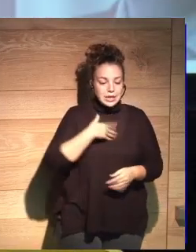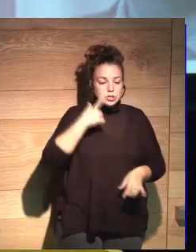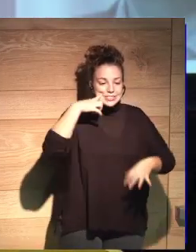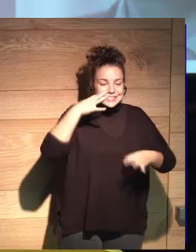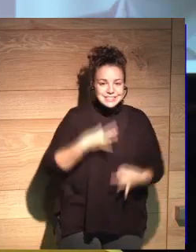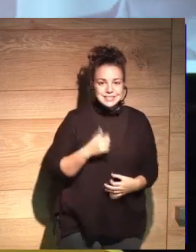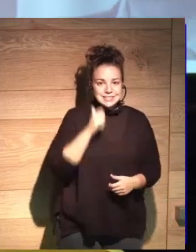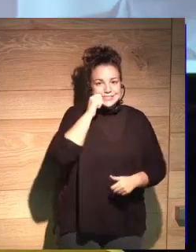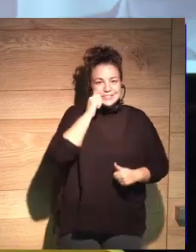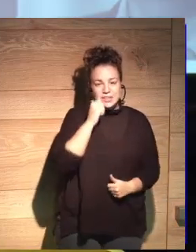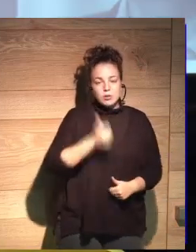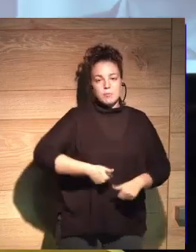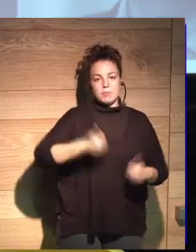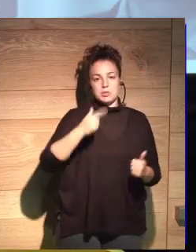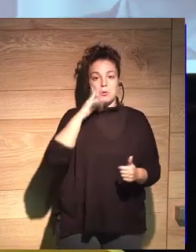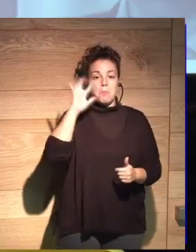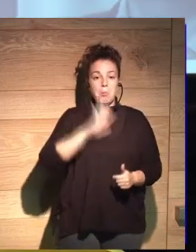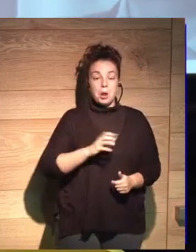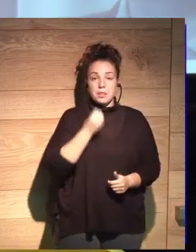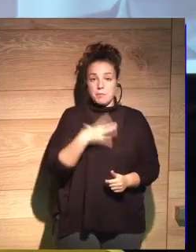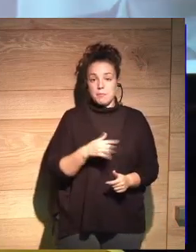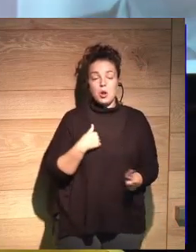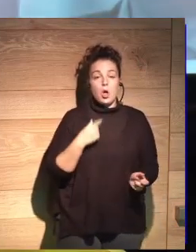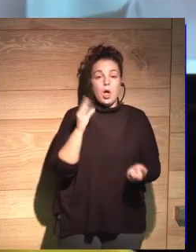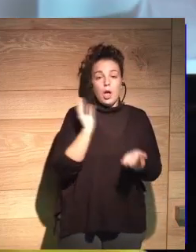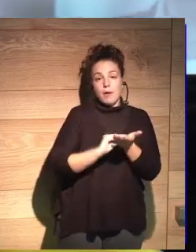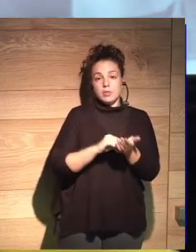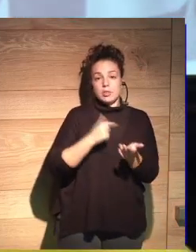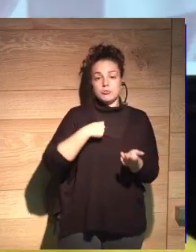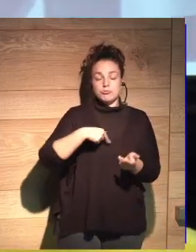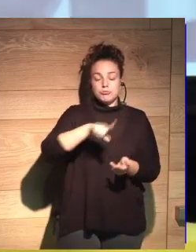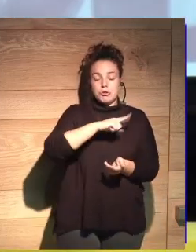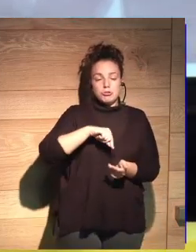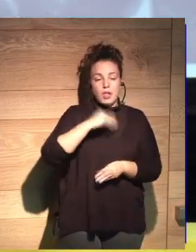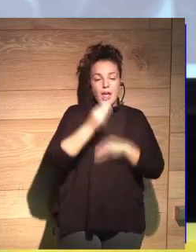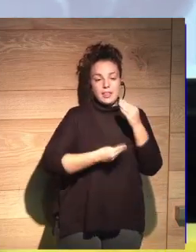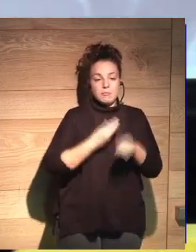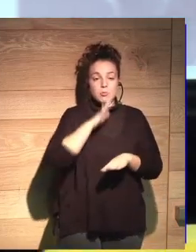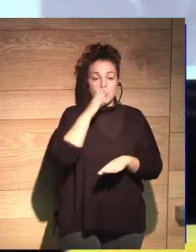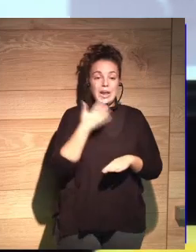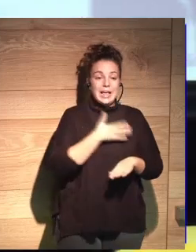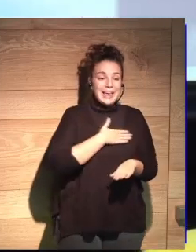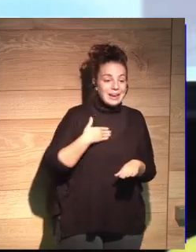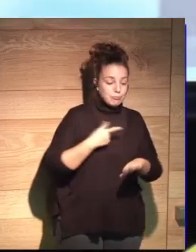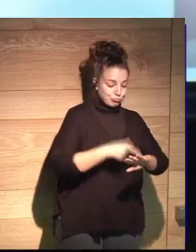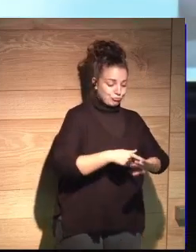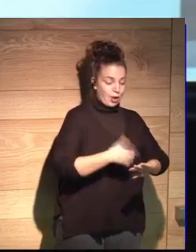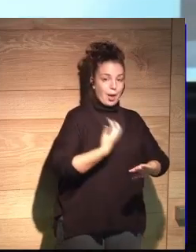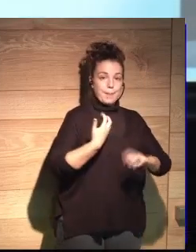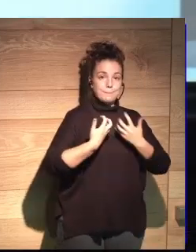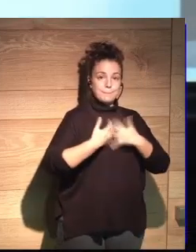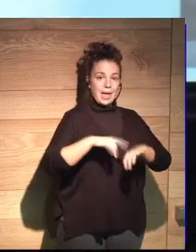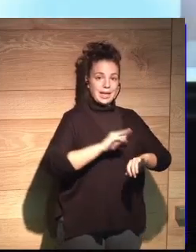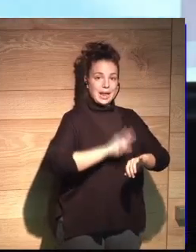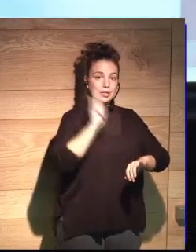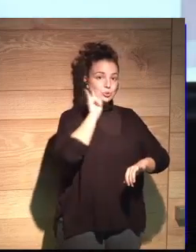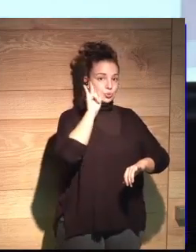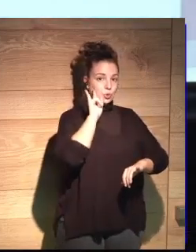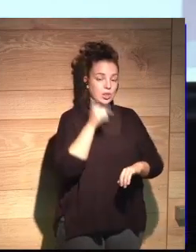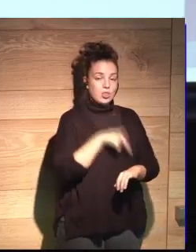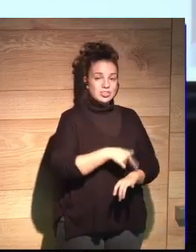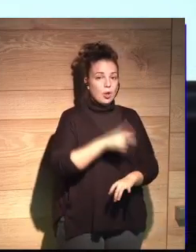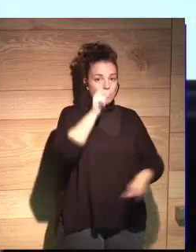start exercising because we want the fitness tracker to beep. And this is, of course, the interesting problem. We want to construct